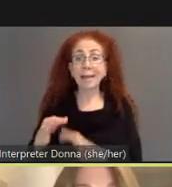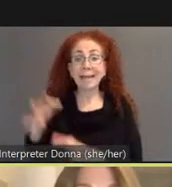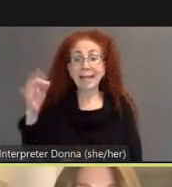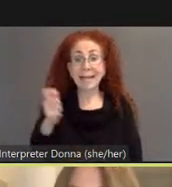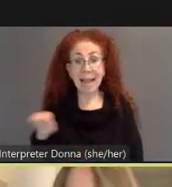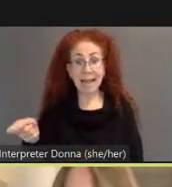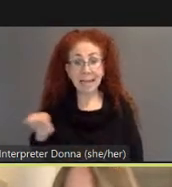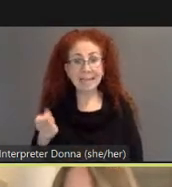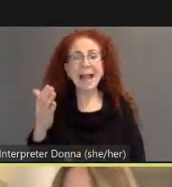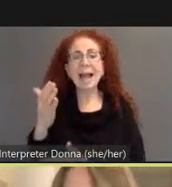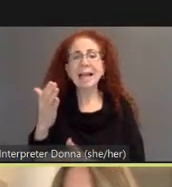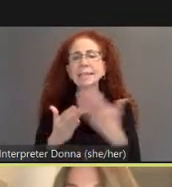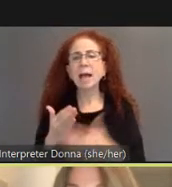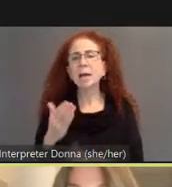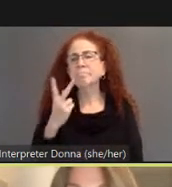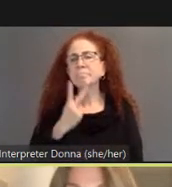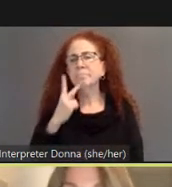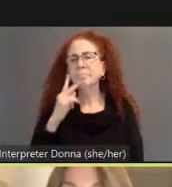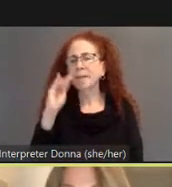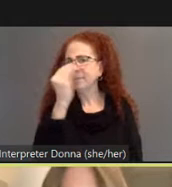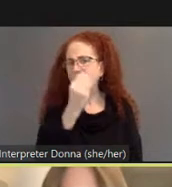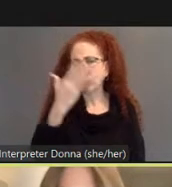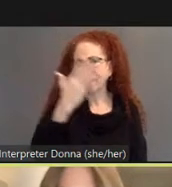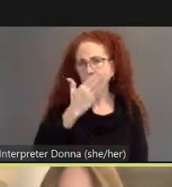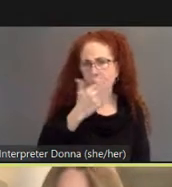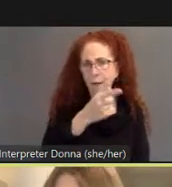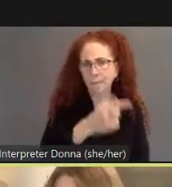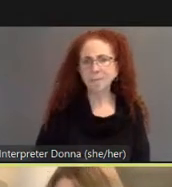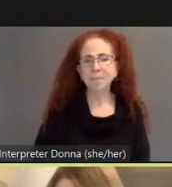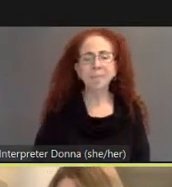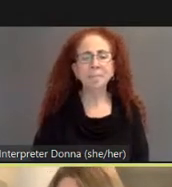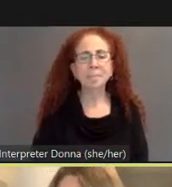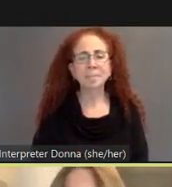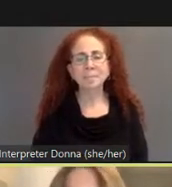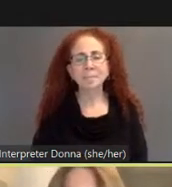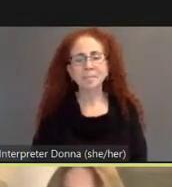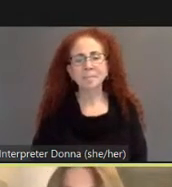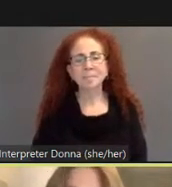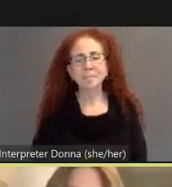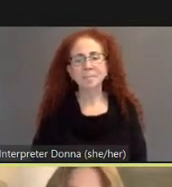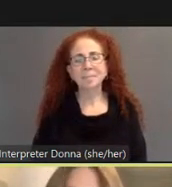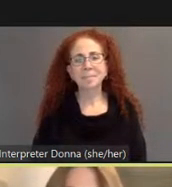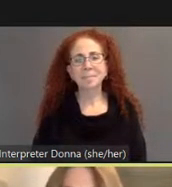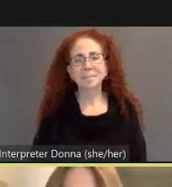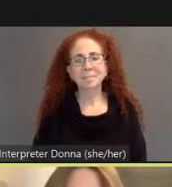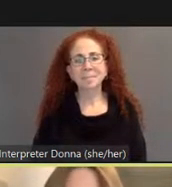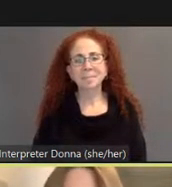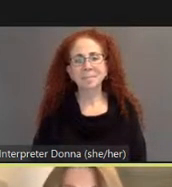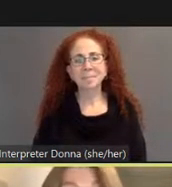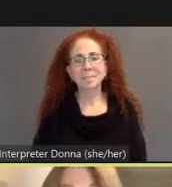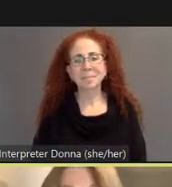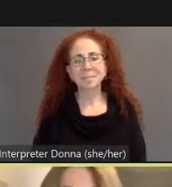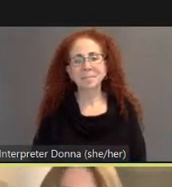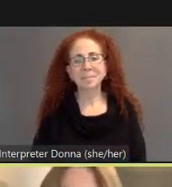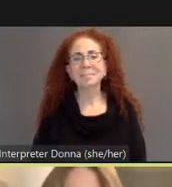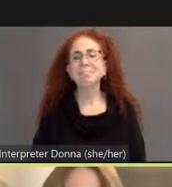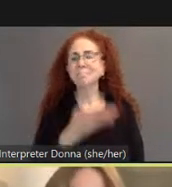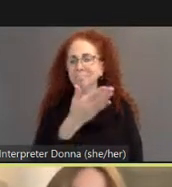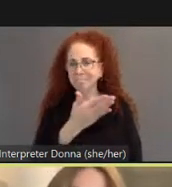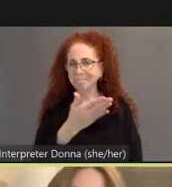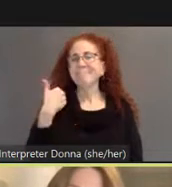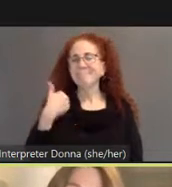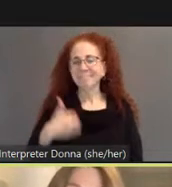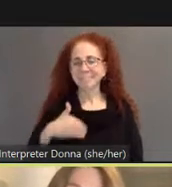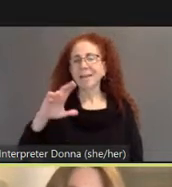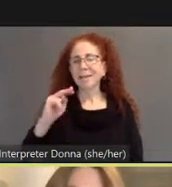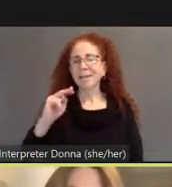some magenta flowers in the foreground of the image. So as Charlie mentioned, my name is Nicole